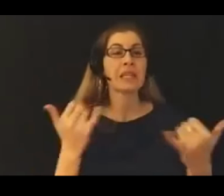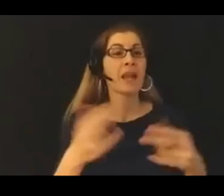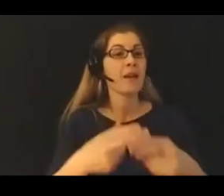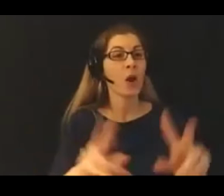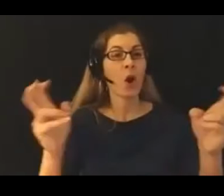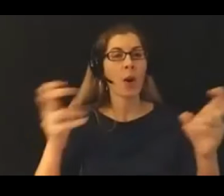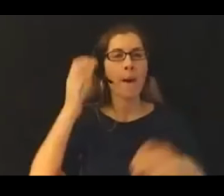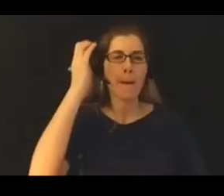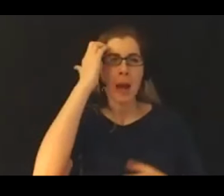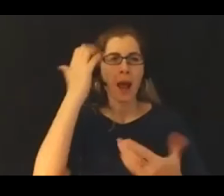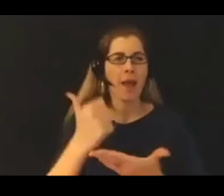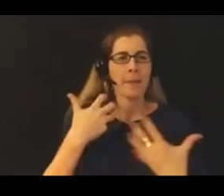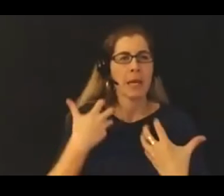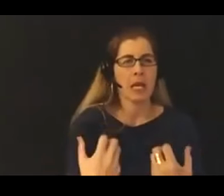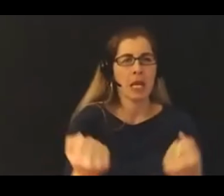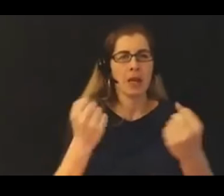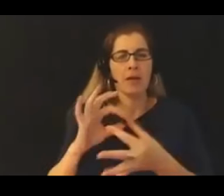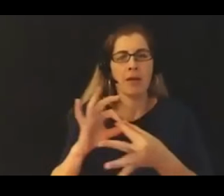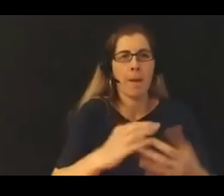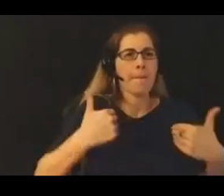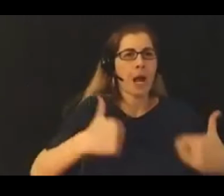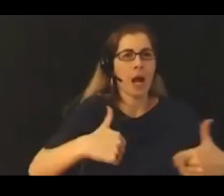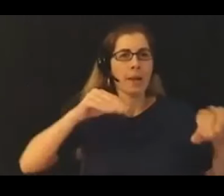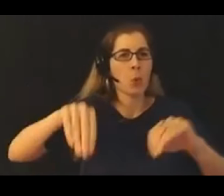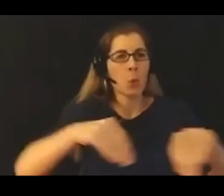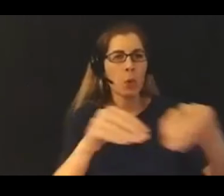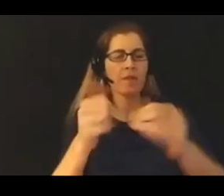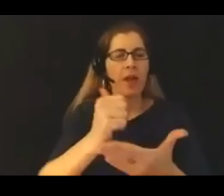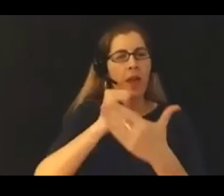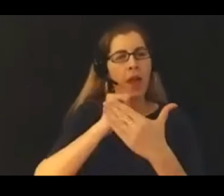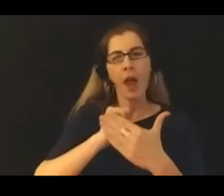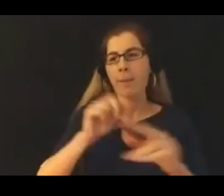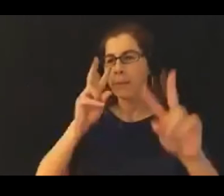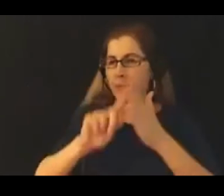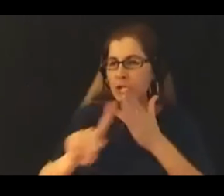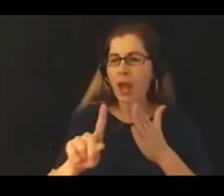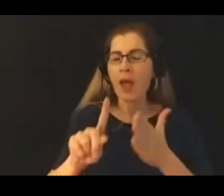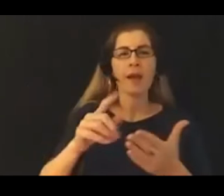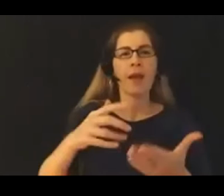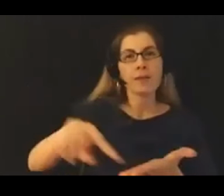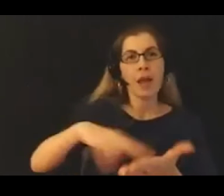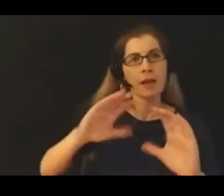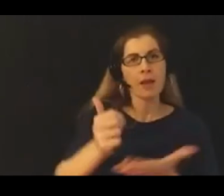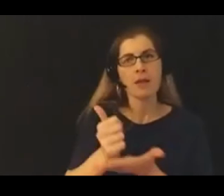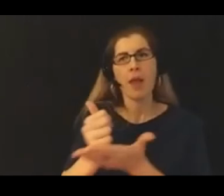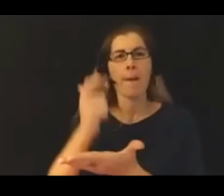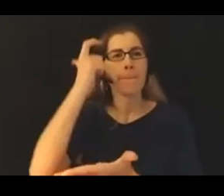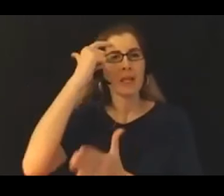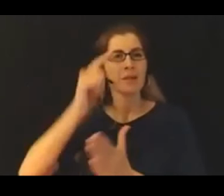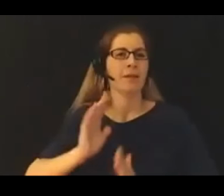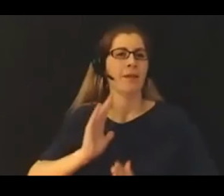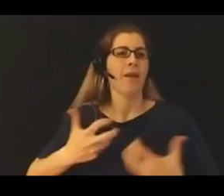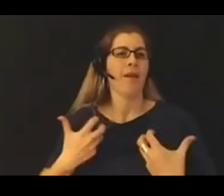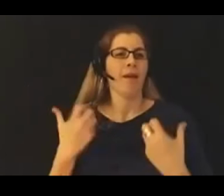Healing Minds, Moving Bodies, Measuring the Mental Health Effects of Online Dance Classes During COVID-19